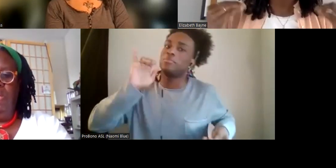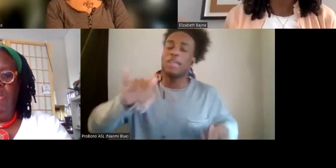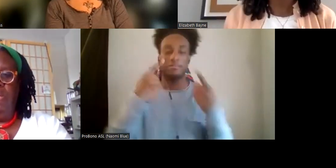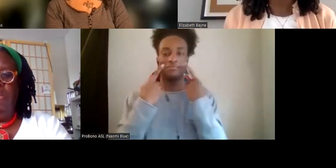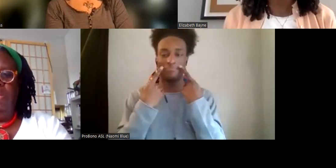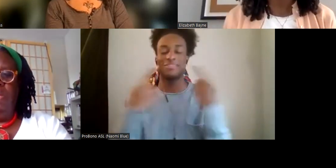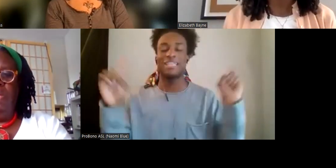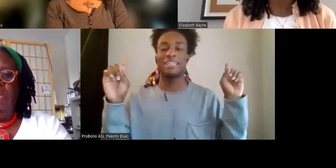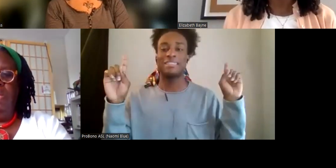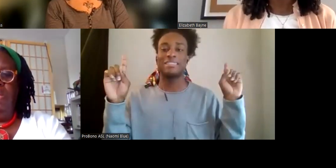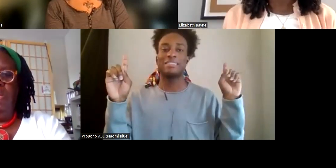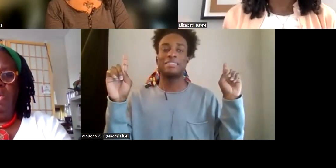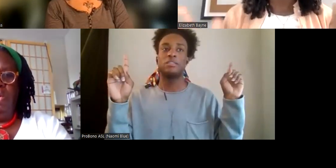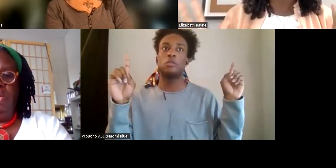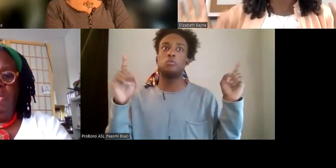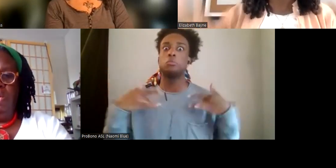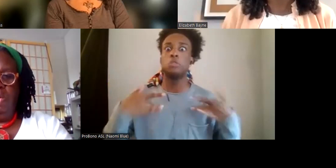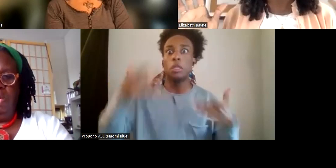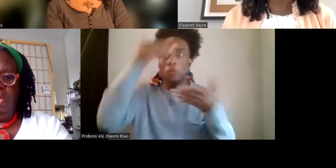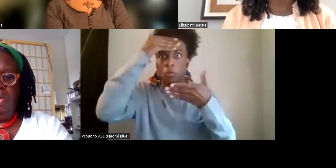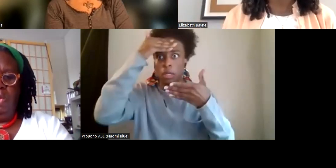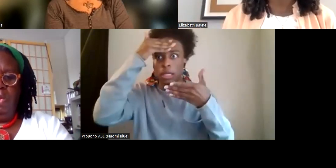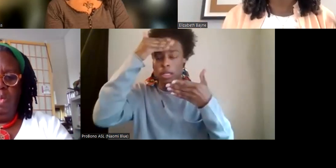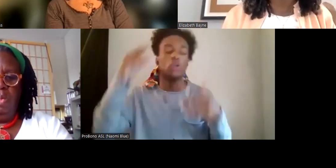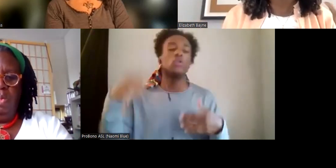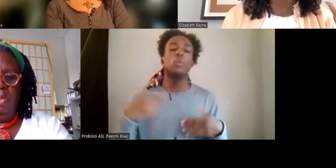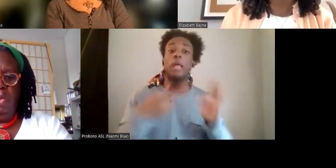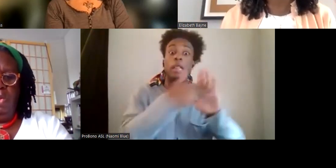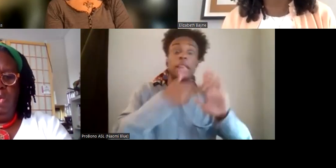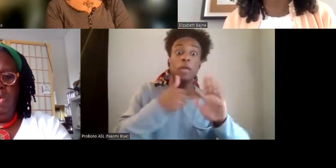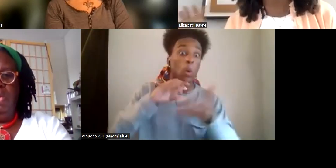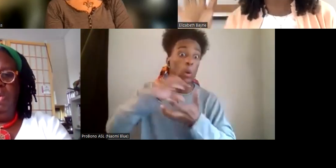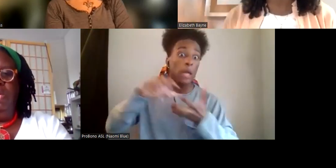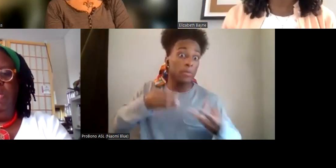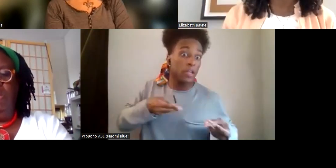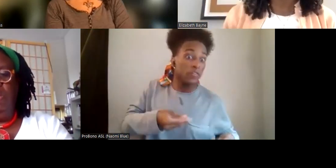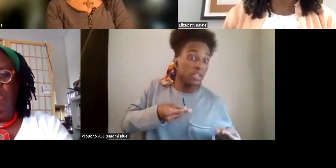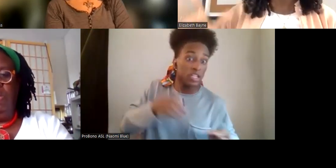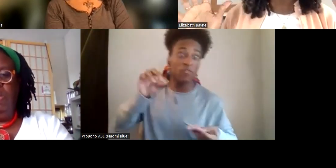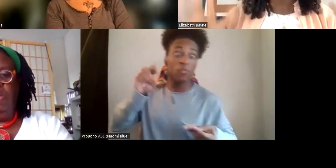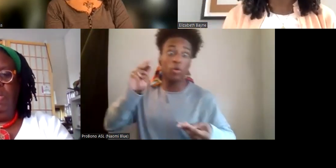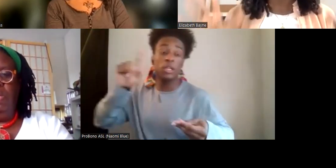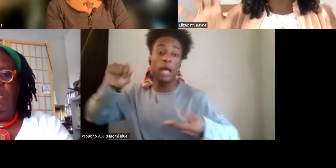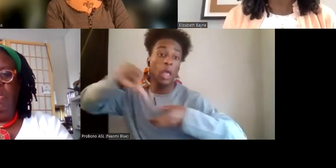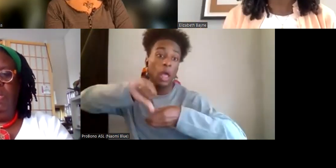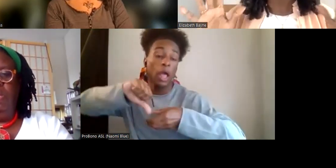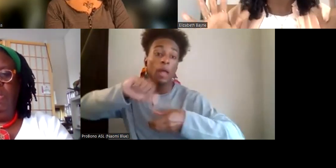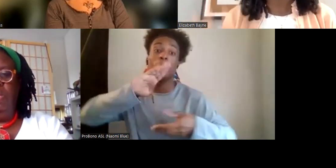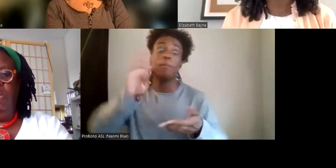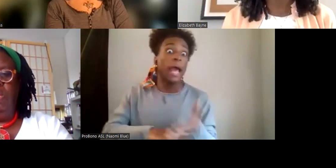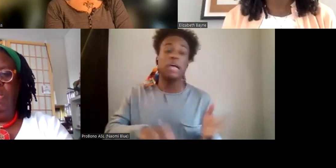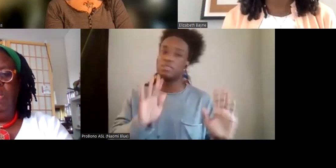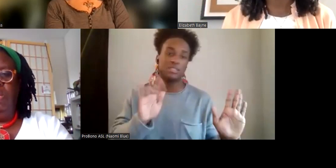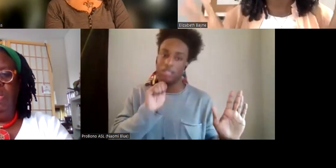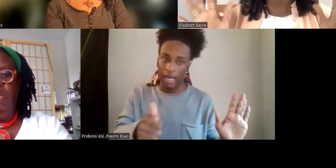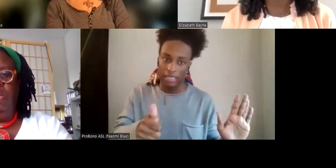think of combination feeding as bad. And combination feeding is when you do human milk and formula. Whatever you're able to